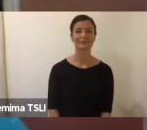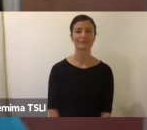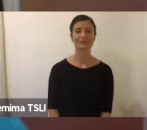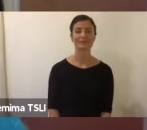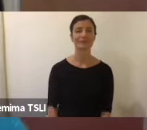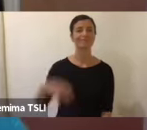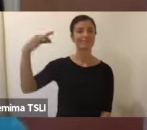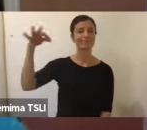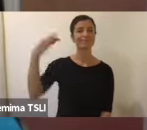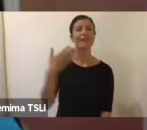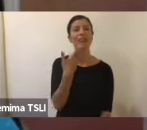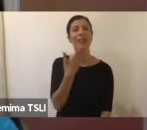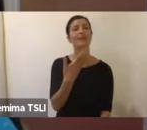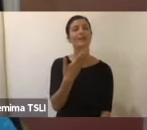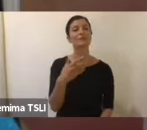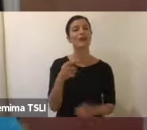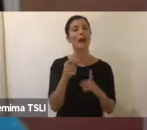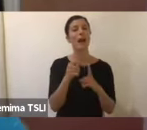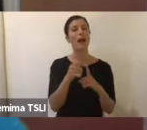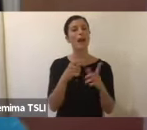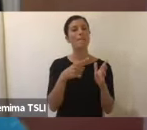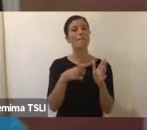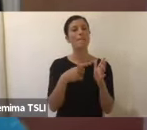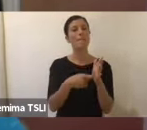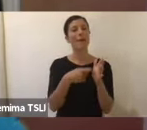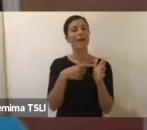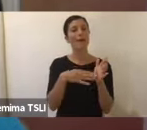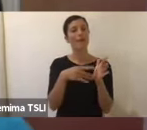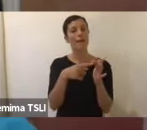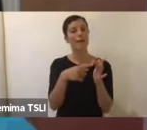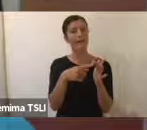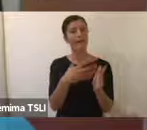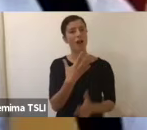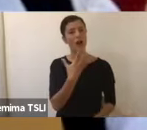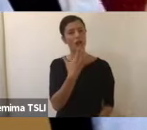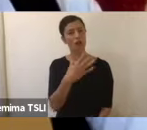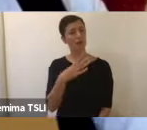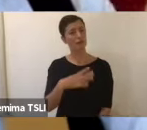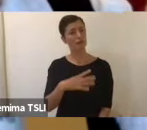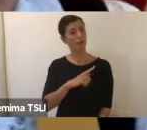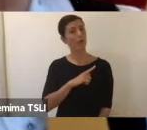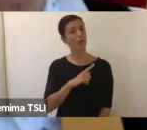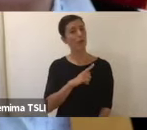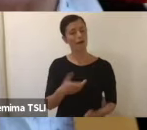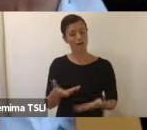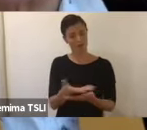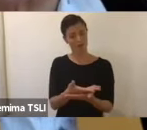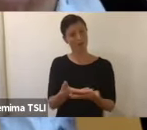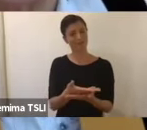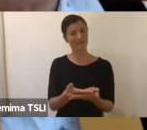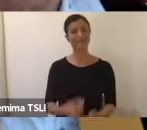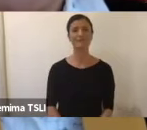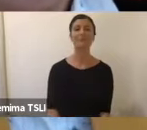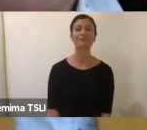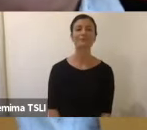Parami why do we need to be courageous to have this conversation thanks Fimla Sara and everybody that's